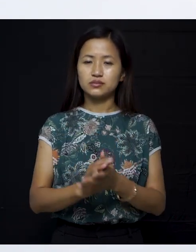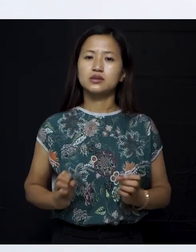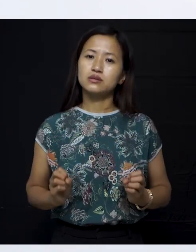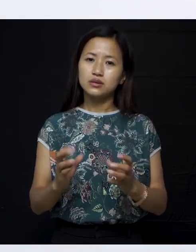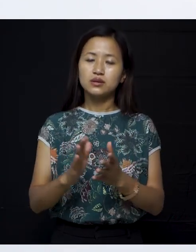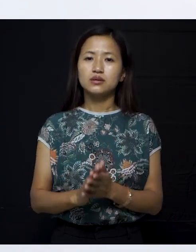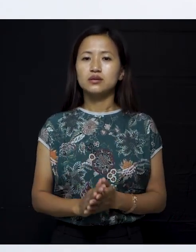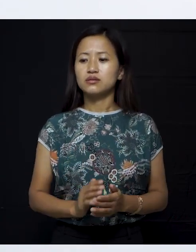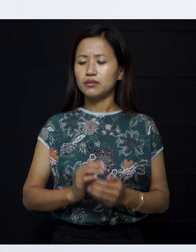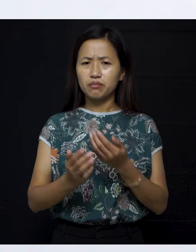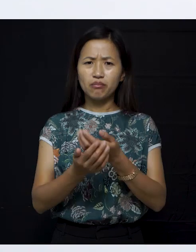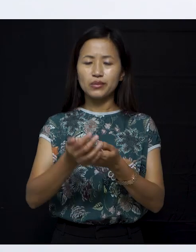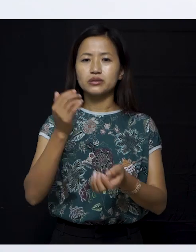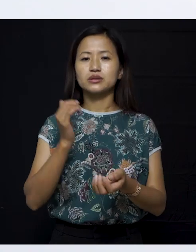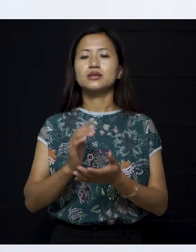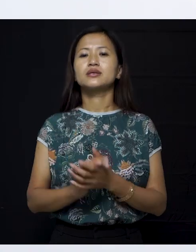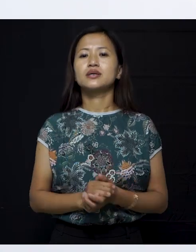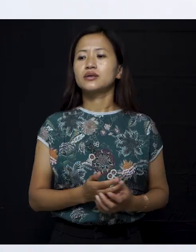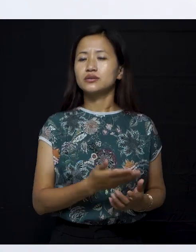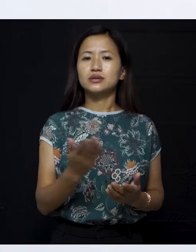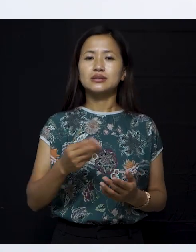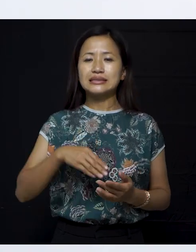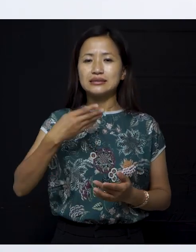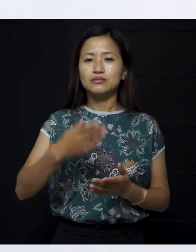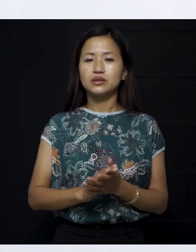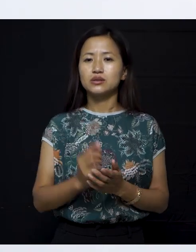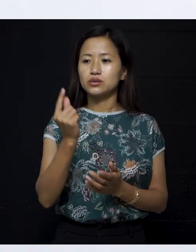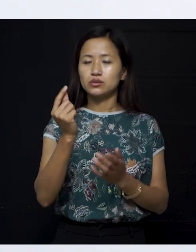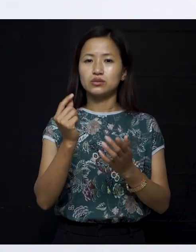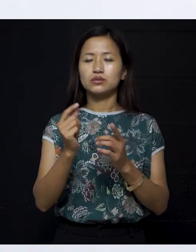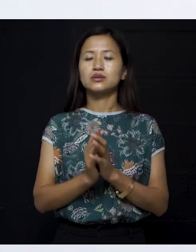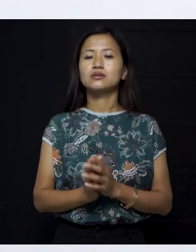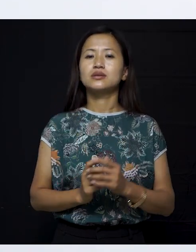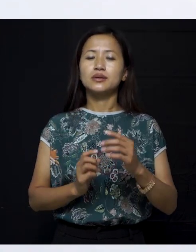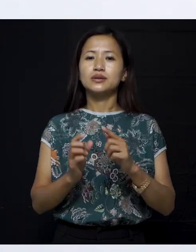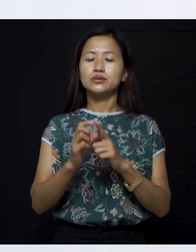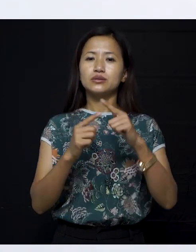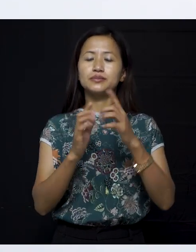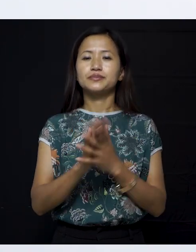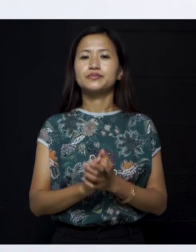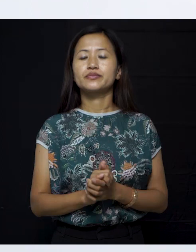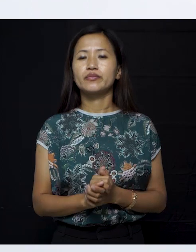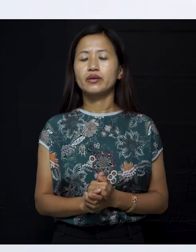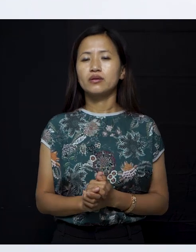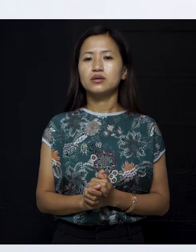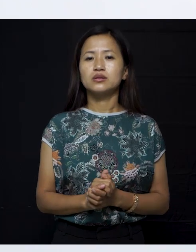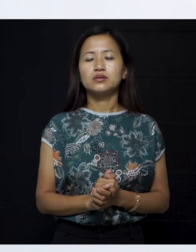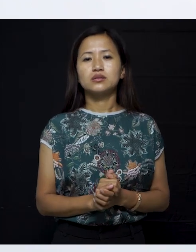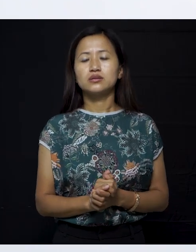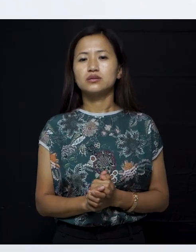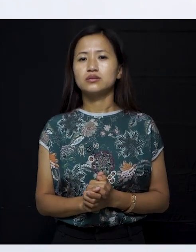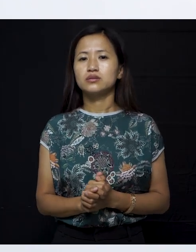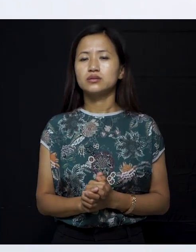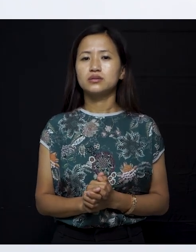it is mostly now it is mostly dealt by the United Nations, so that there can be peace among India and Pakistan. So